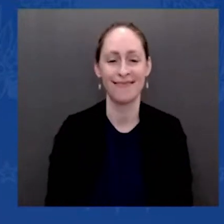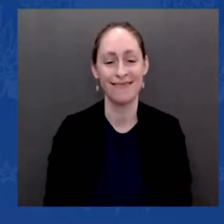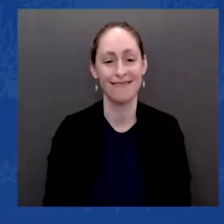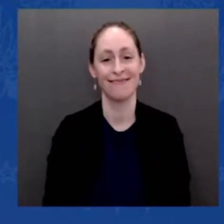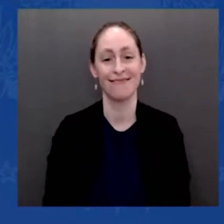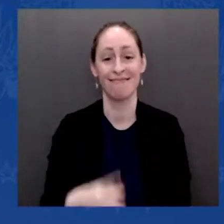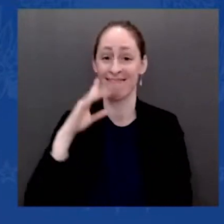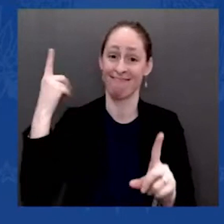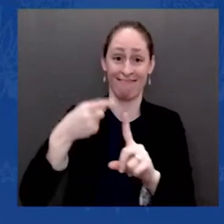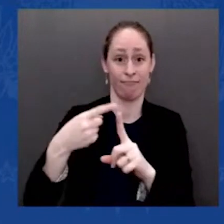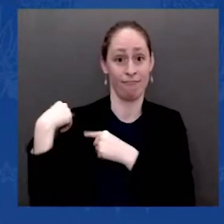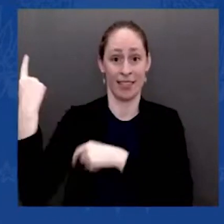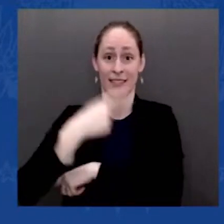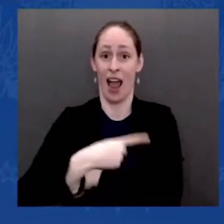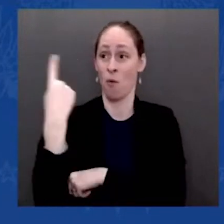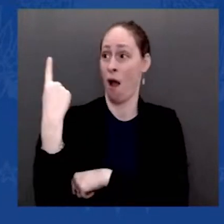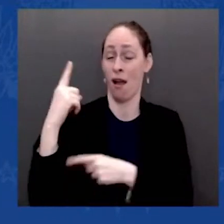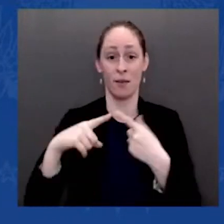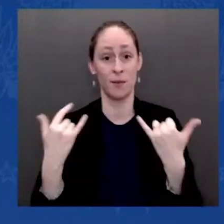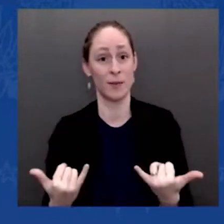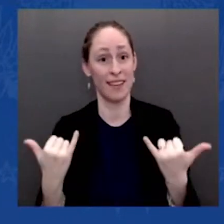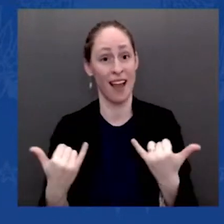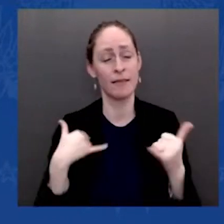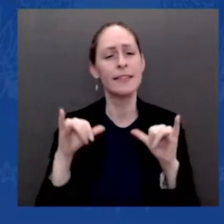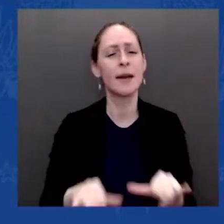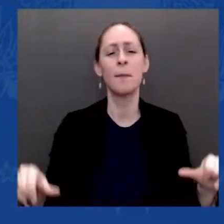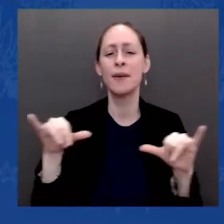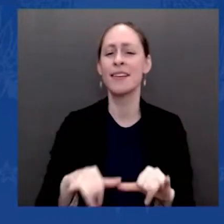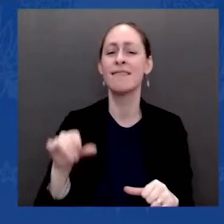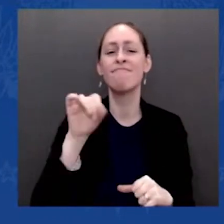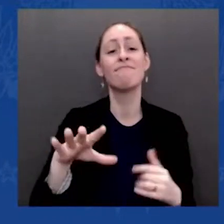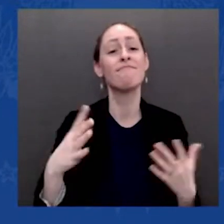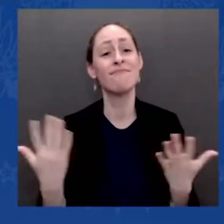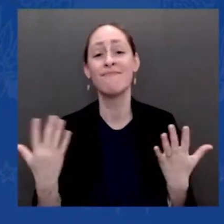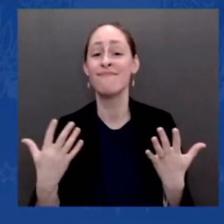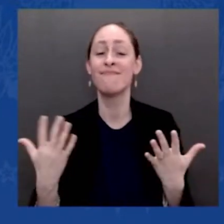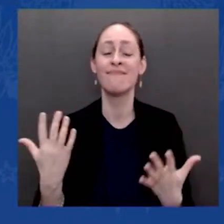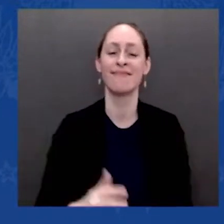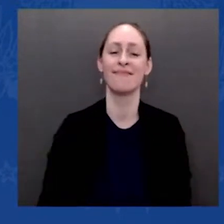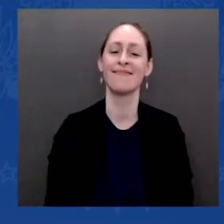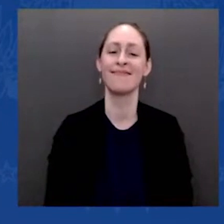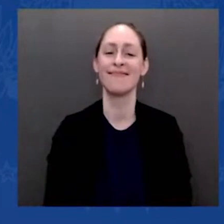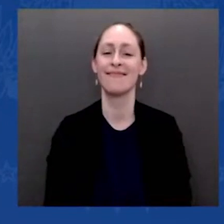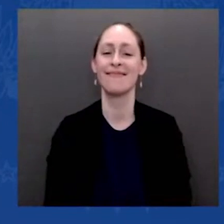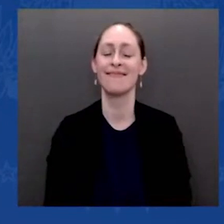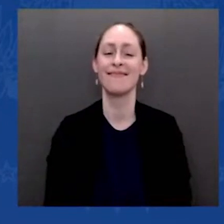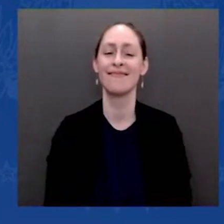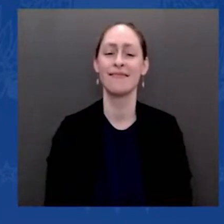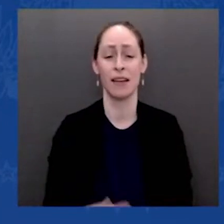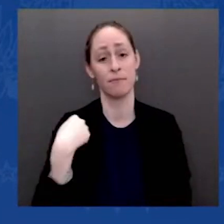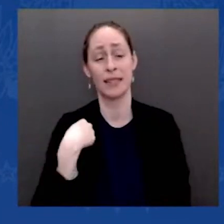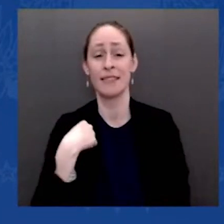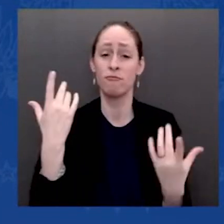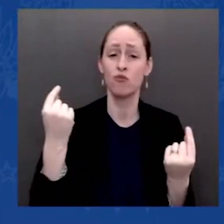But what I say to them is, look, I sit there on the bench, and after we hear lots of cases, and after